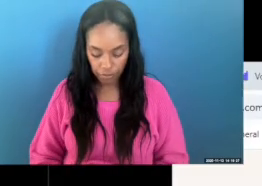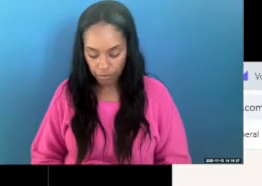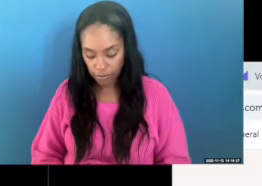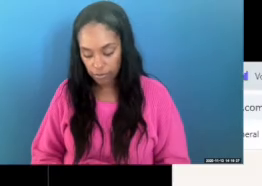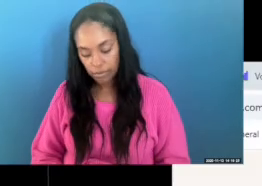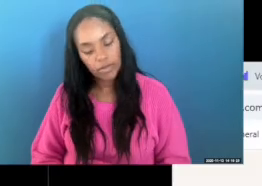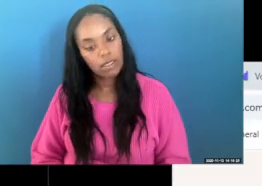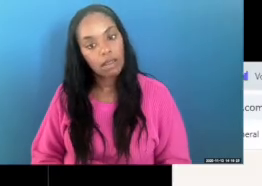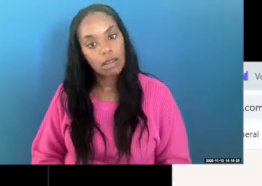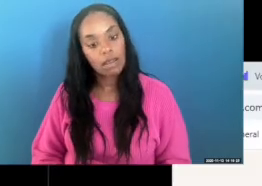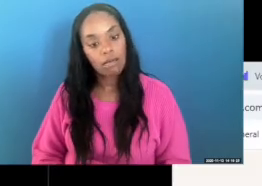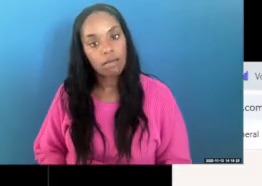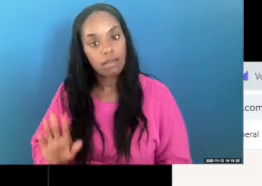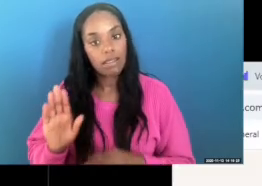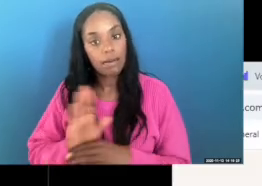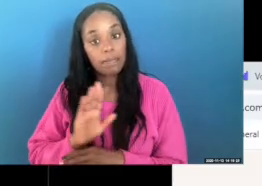to engage in